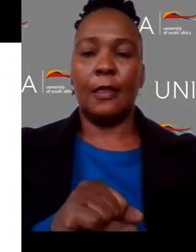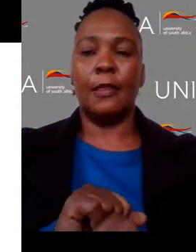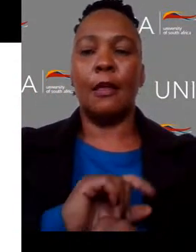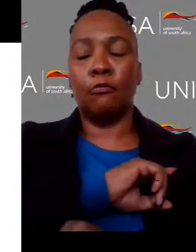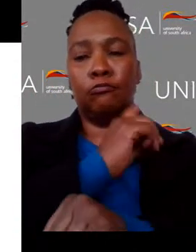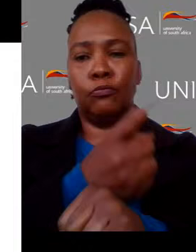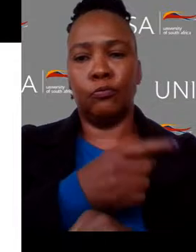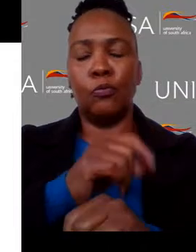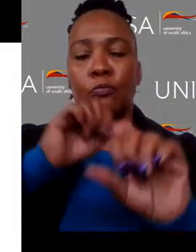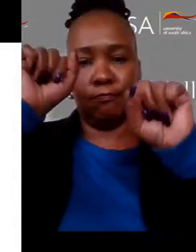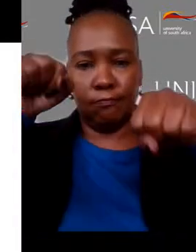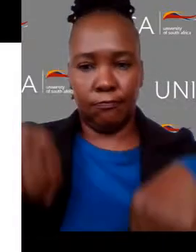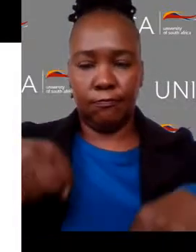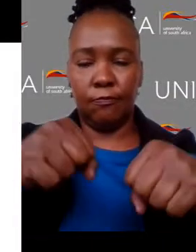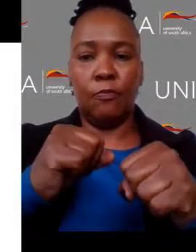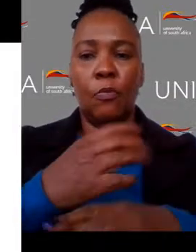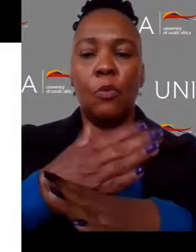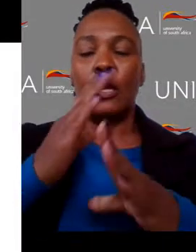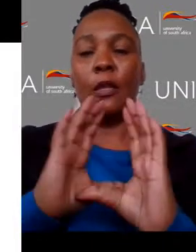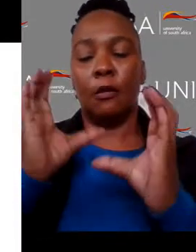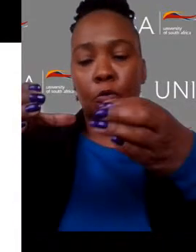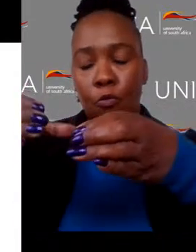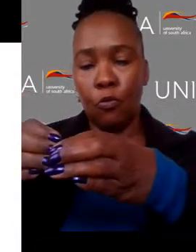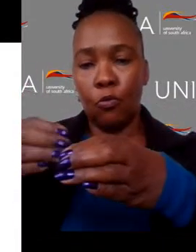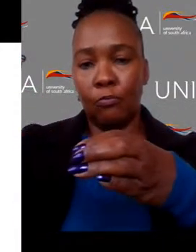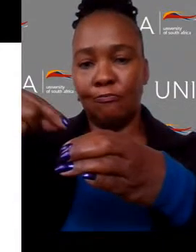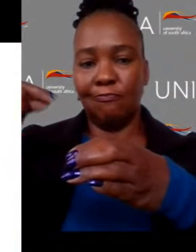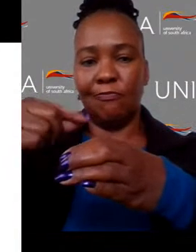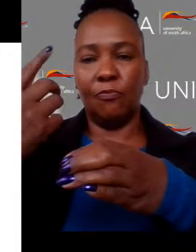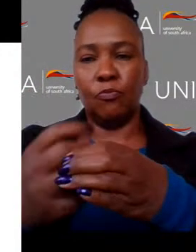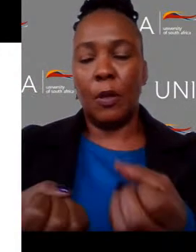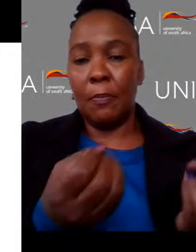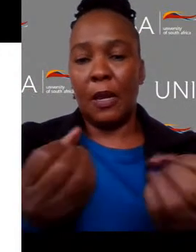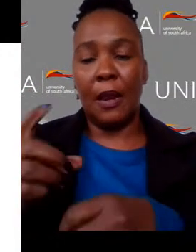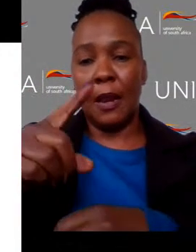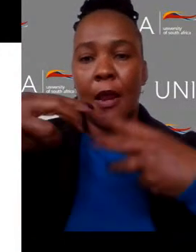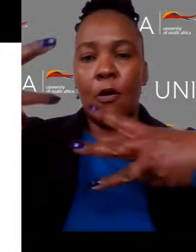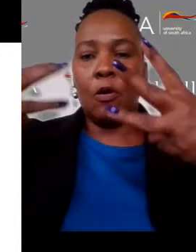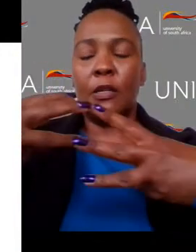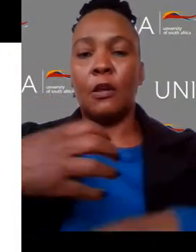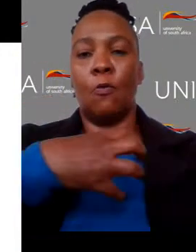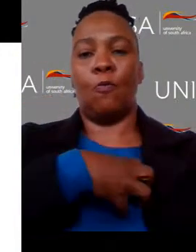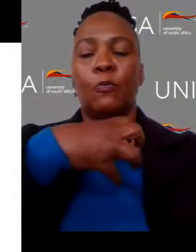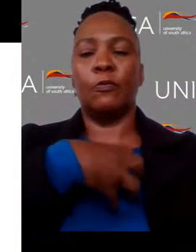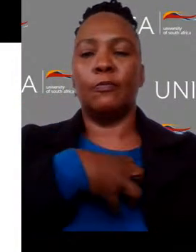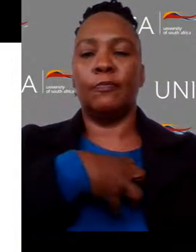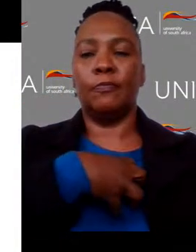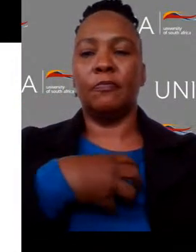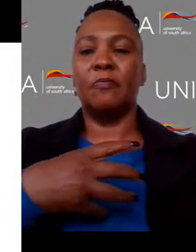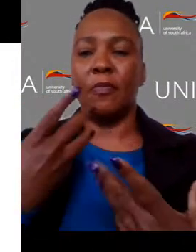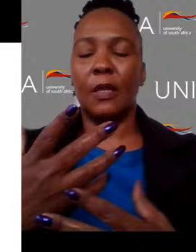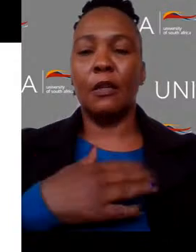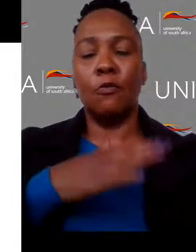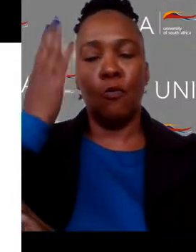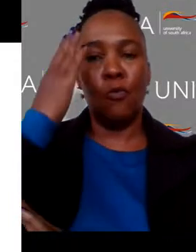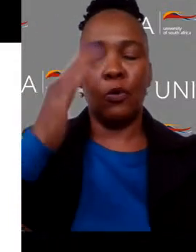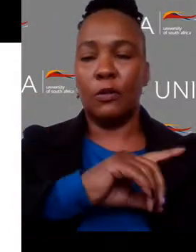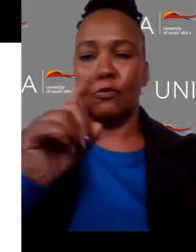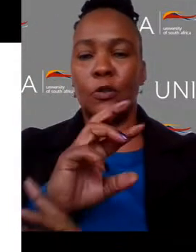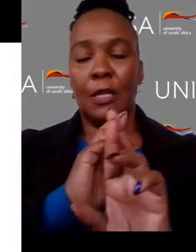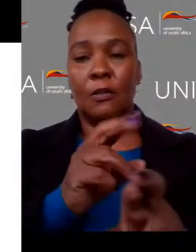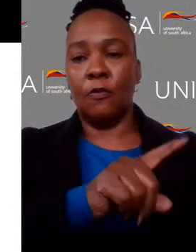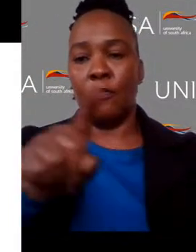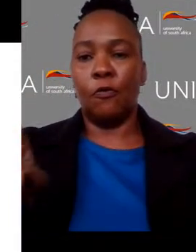are working in a group and then they present that work as their own, even though it's not the result of their